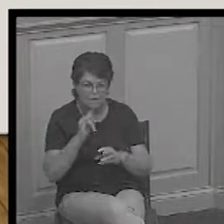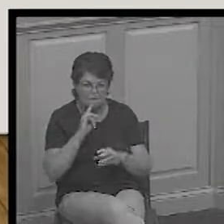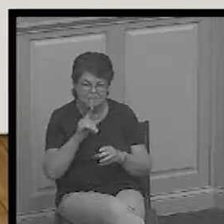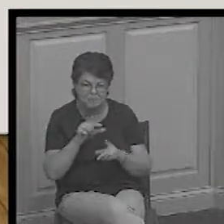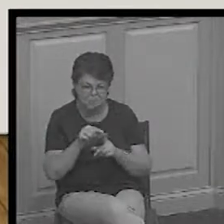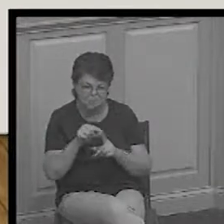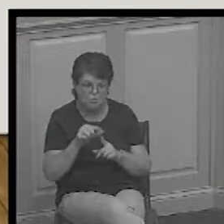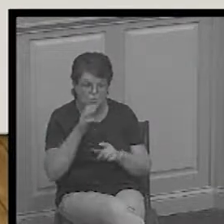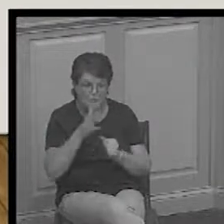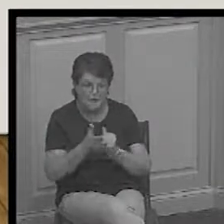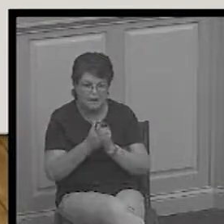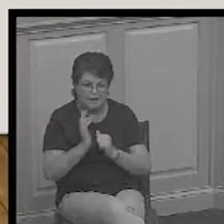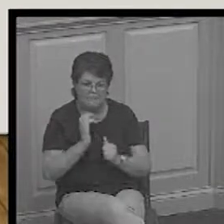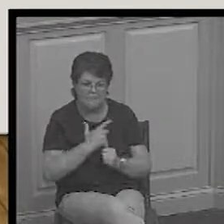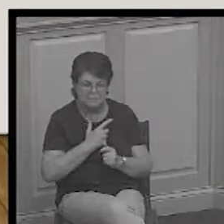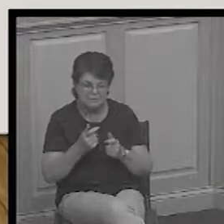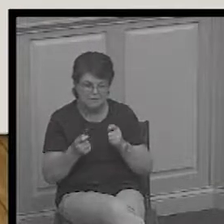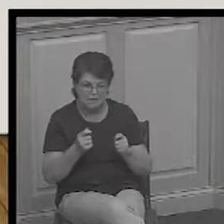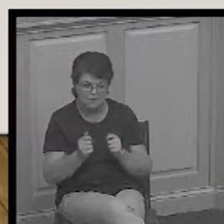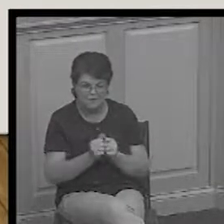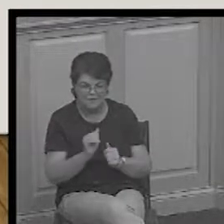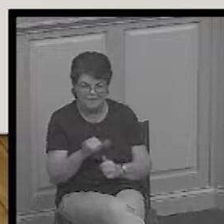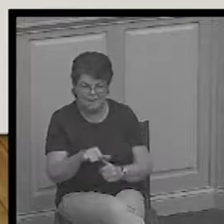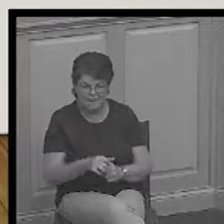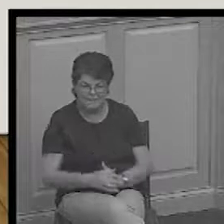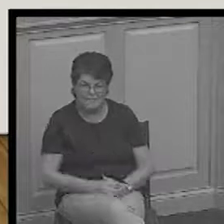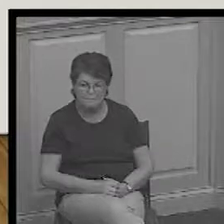help us deal with those.